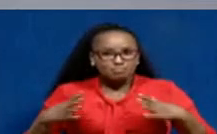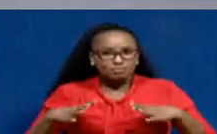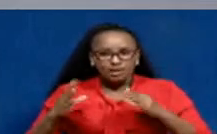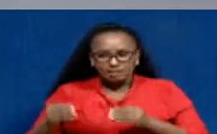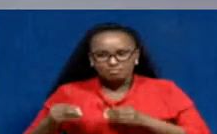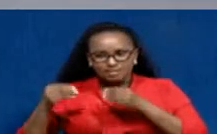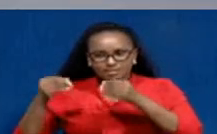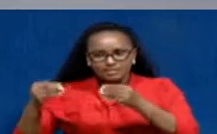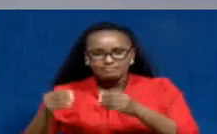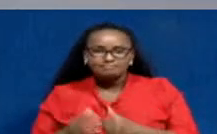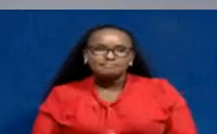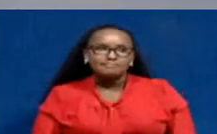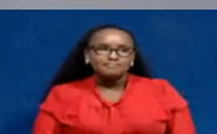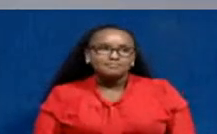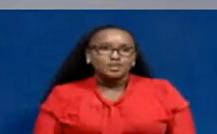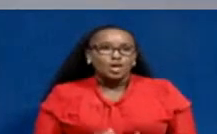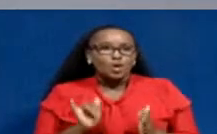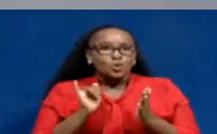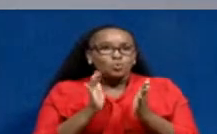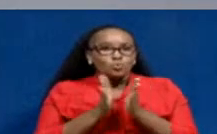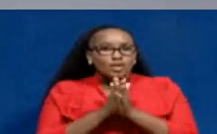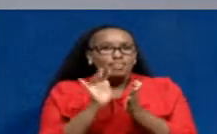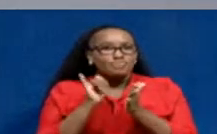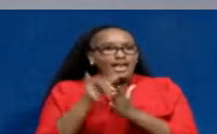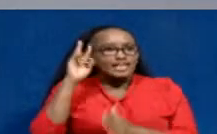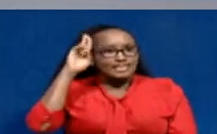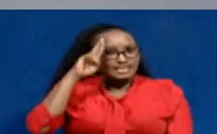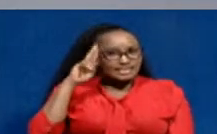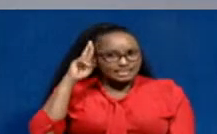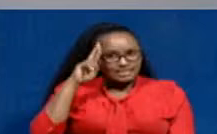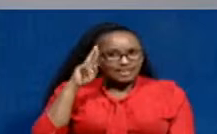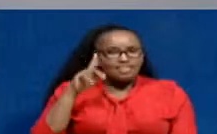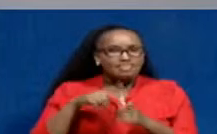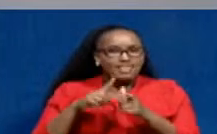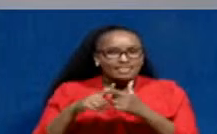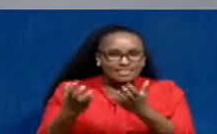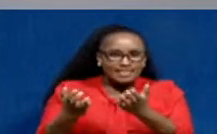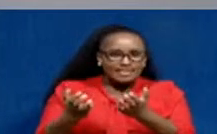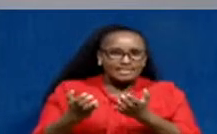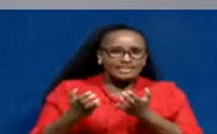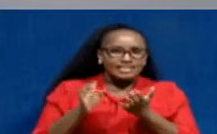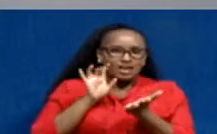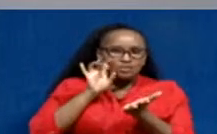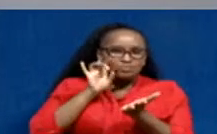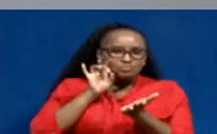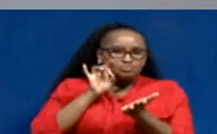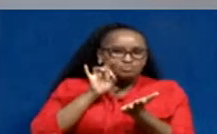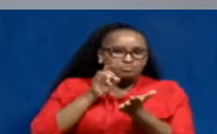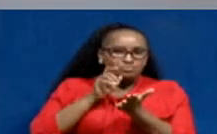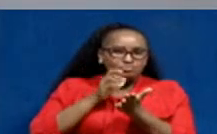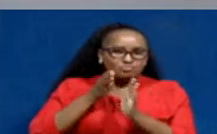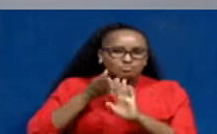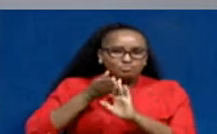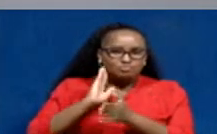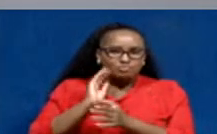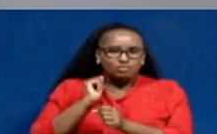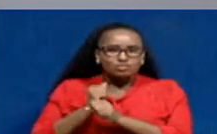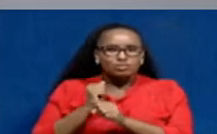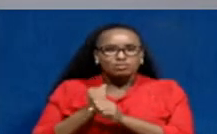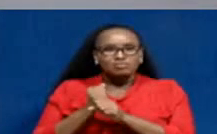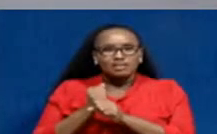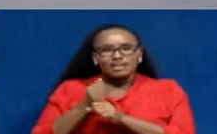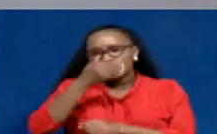to. With this reasoning, the demands for his resignation were put to rest.